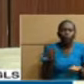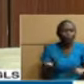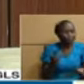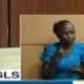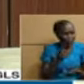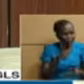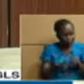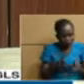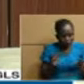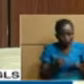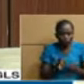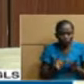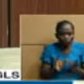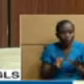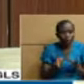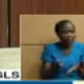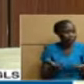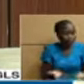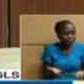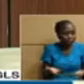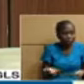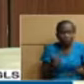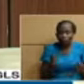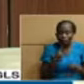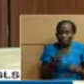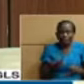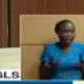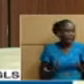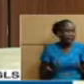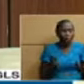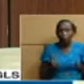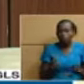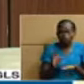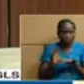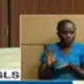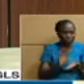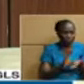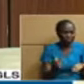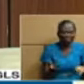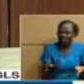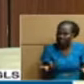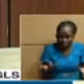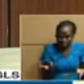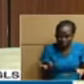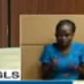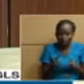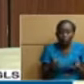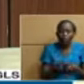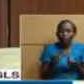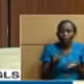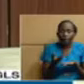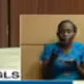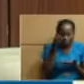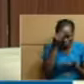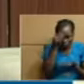became pressurized because of, you know, not having immediate cash and the worries for education, not having good education because